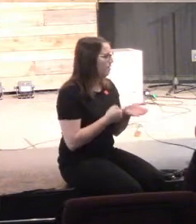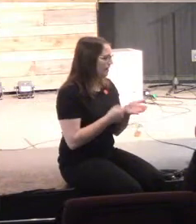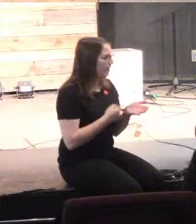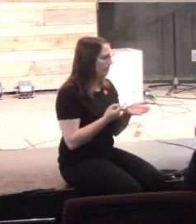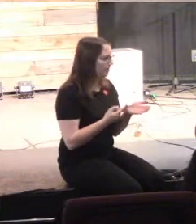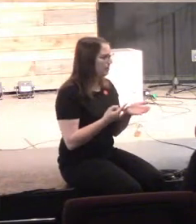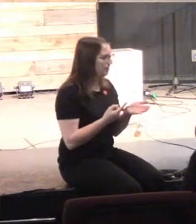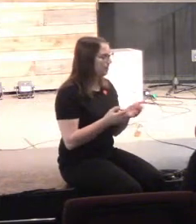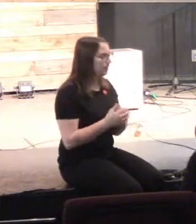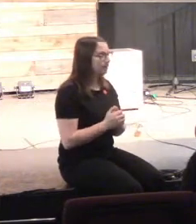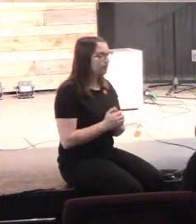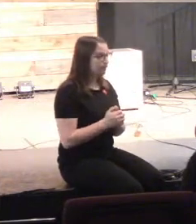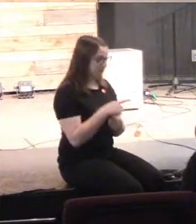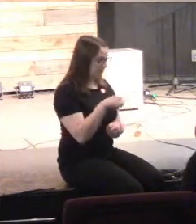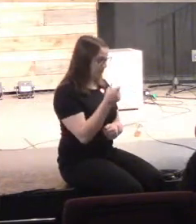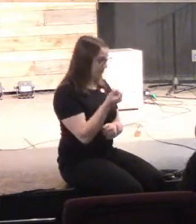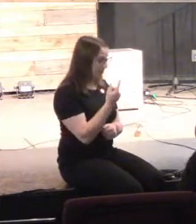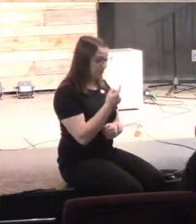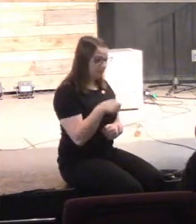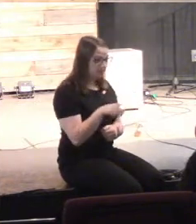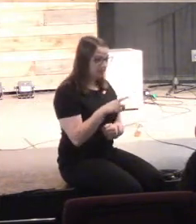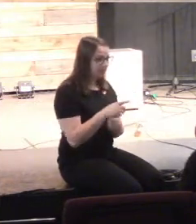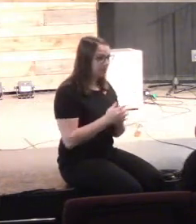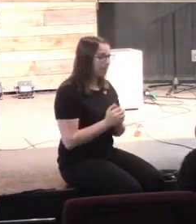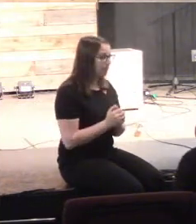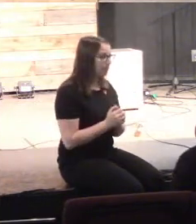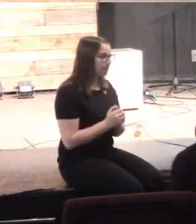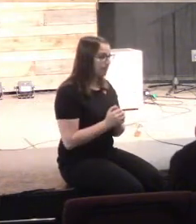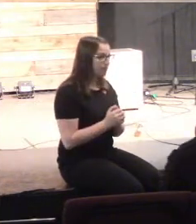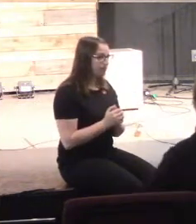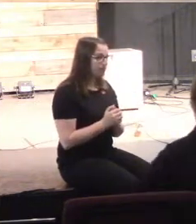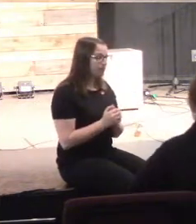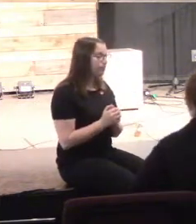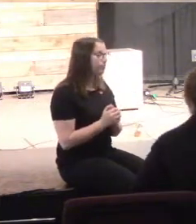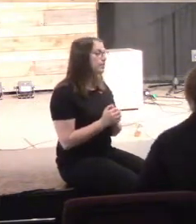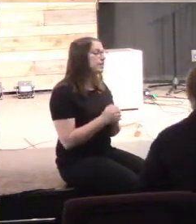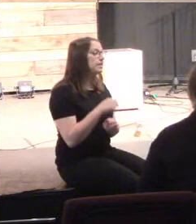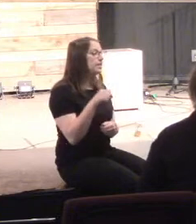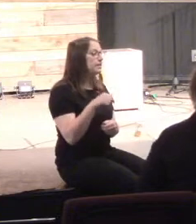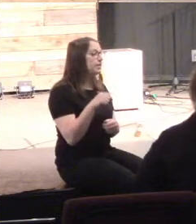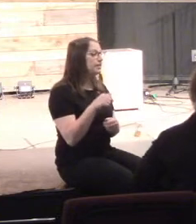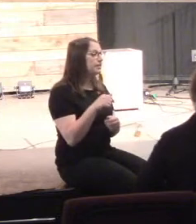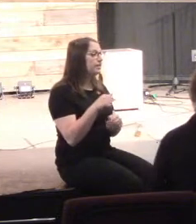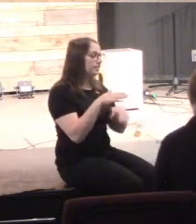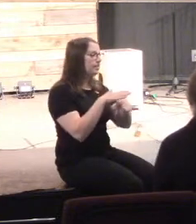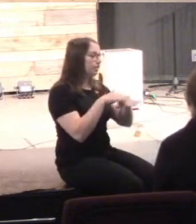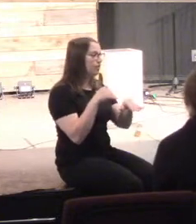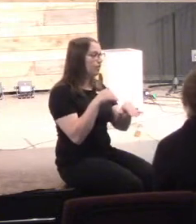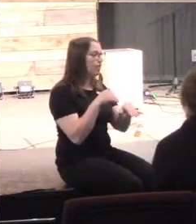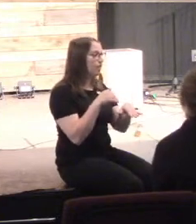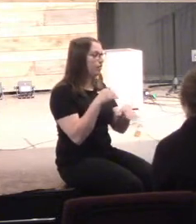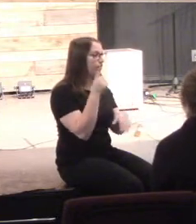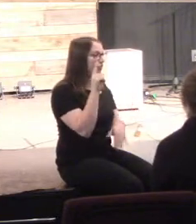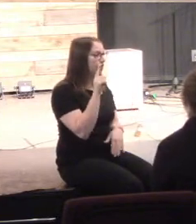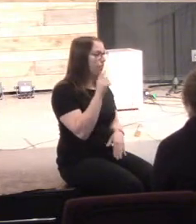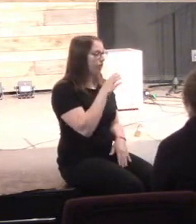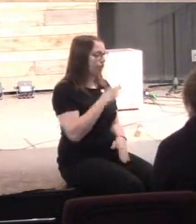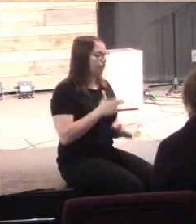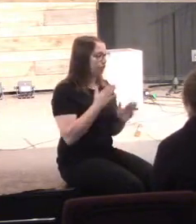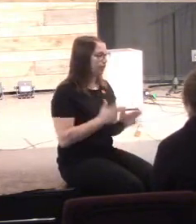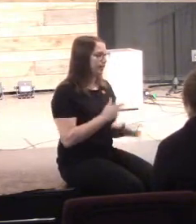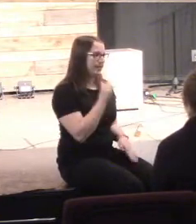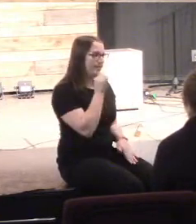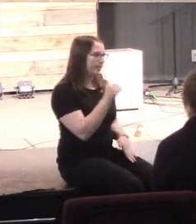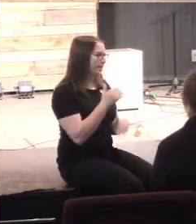be disgusting. Are you with me? See, I think this is the call of Christianity. It's not comfortable. It's